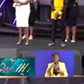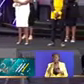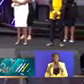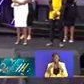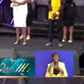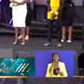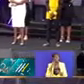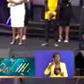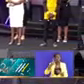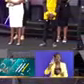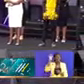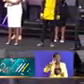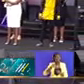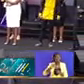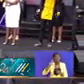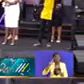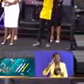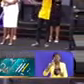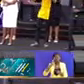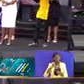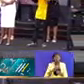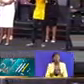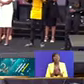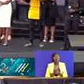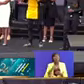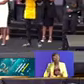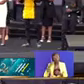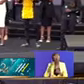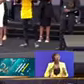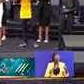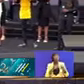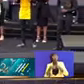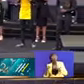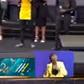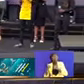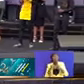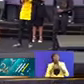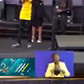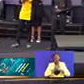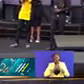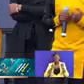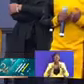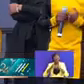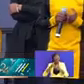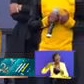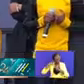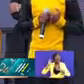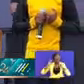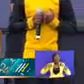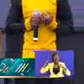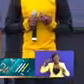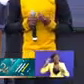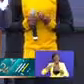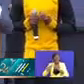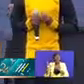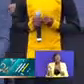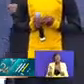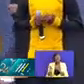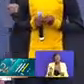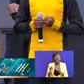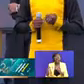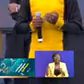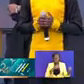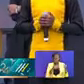casted let us not attract a cast one battle we will never win no matter who supports us is the battle against